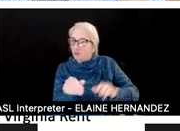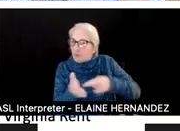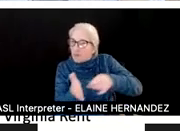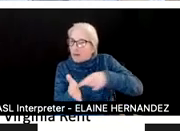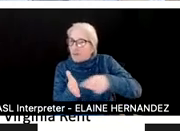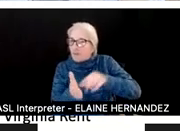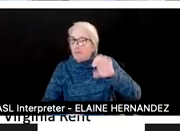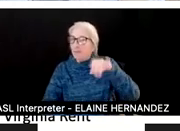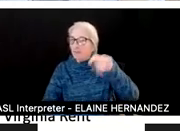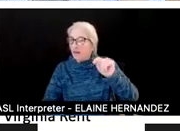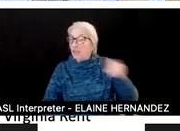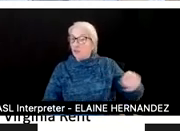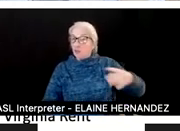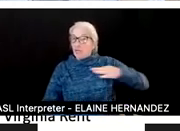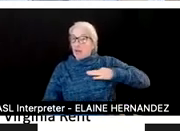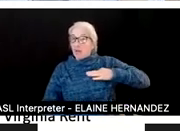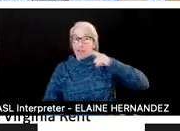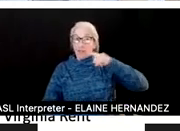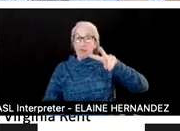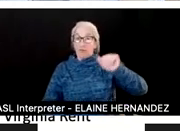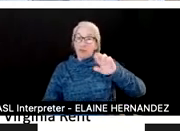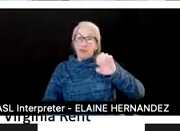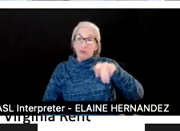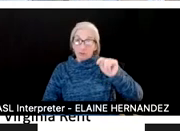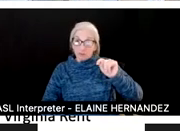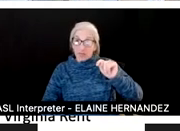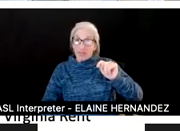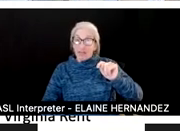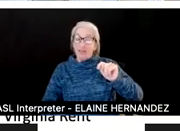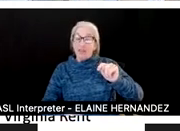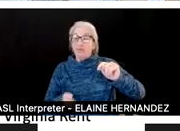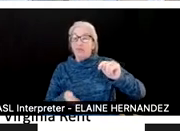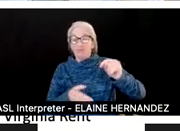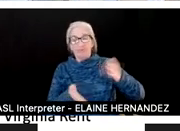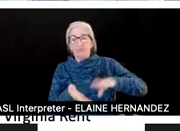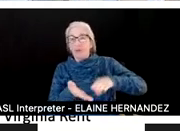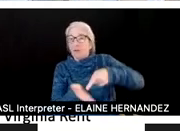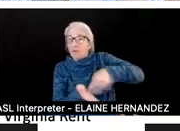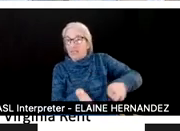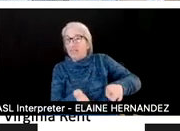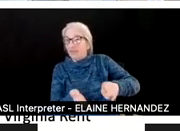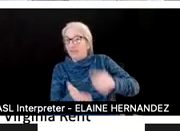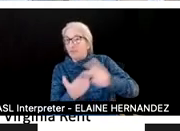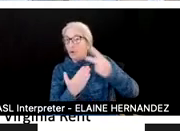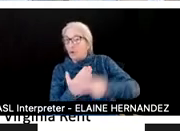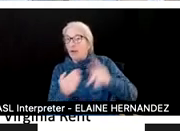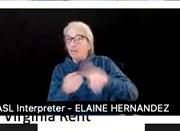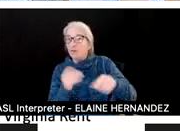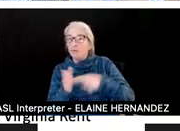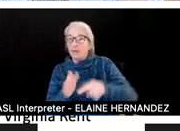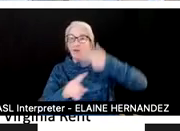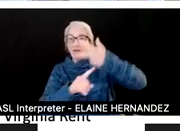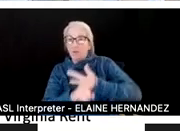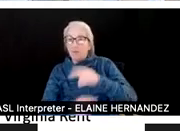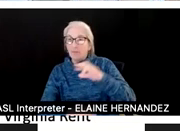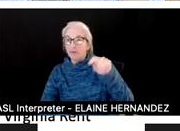Rent Relief Program in order to pay her next 3 months of rent. However, Michelle's landlord,